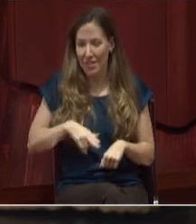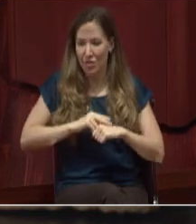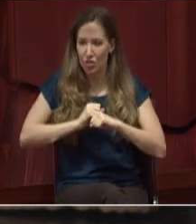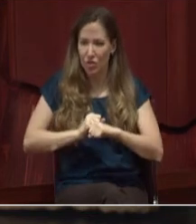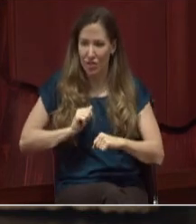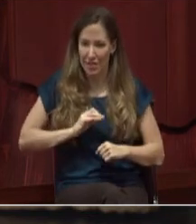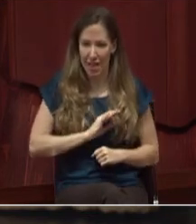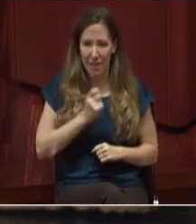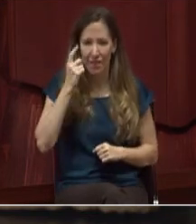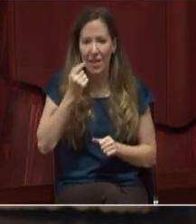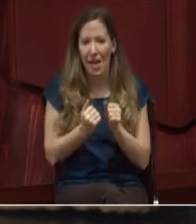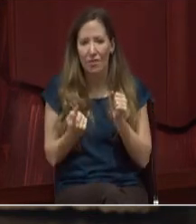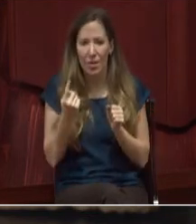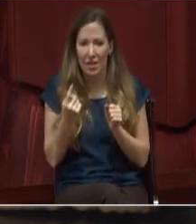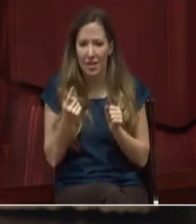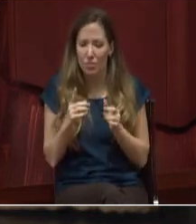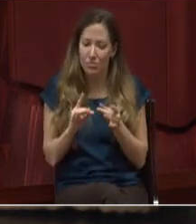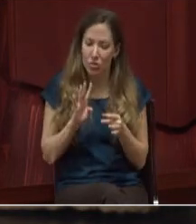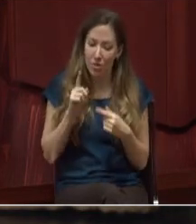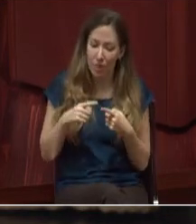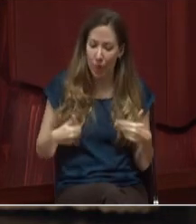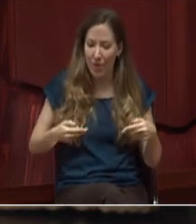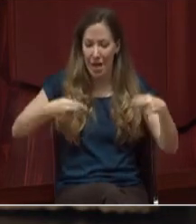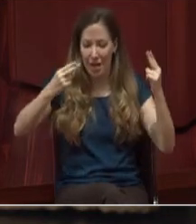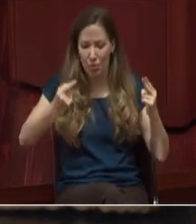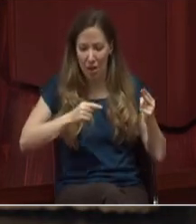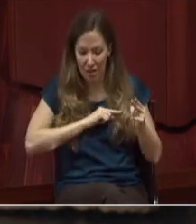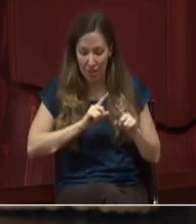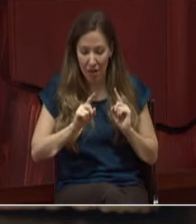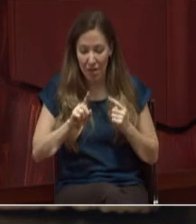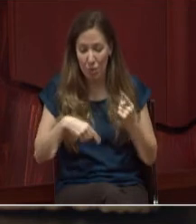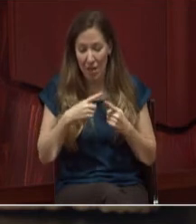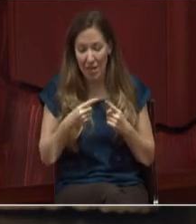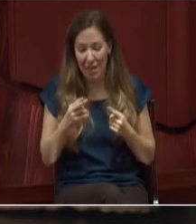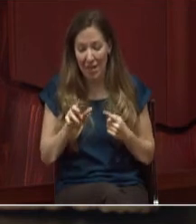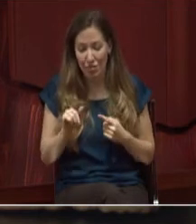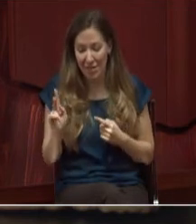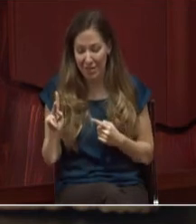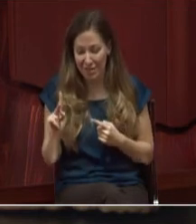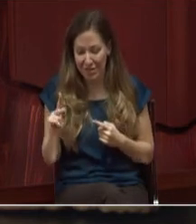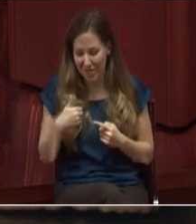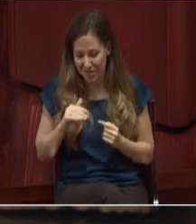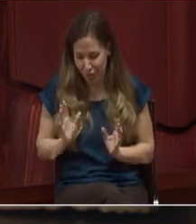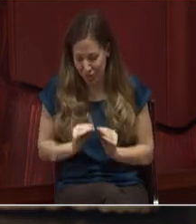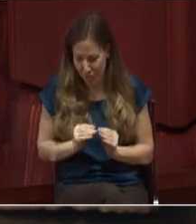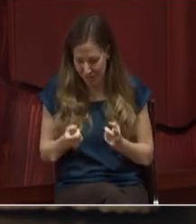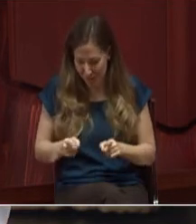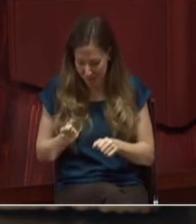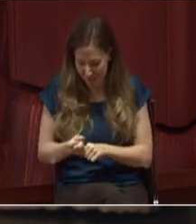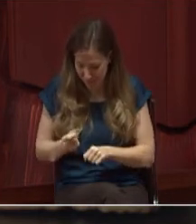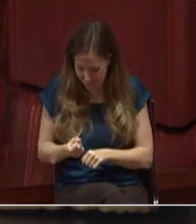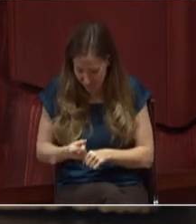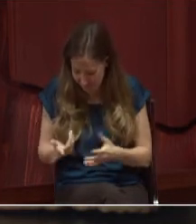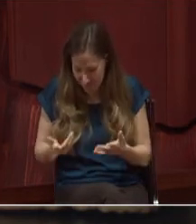everyone has referred to the high quality of it. But when Henry Kissinger has his reunions, which happen every several years, and people